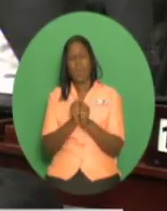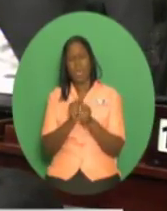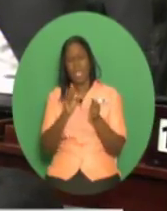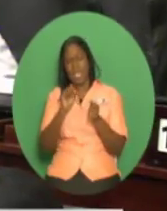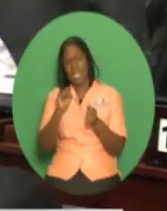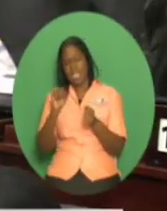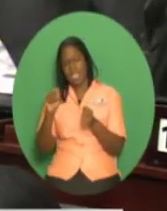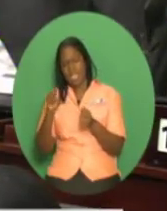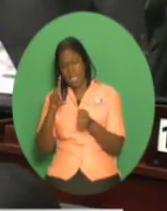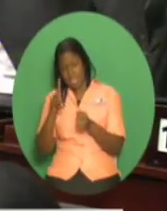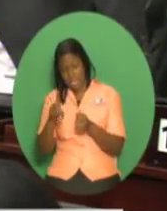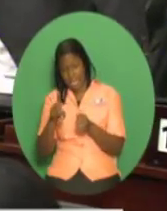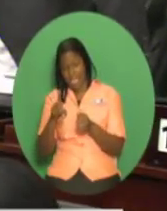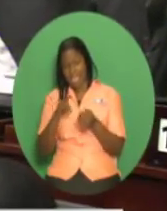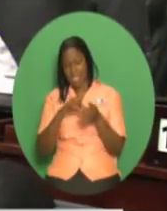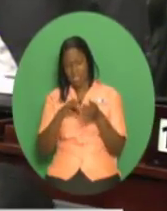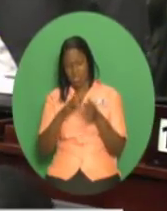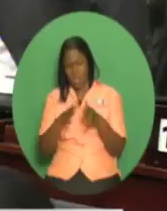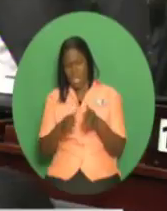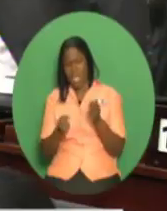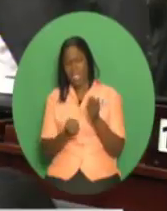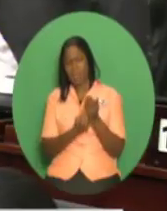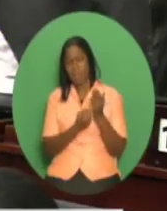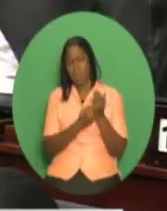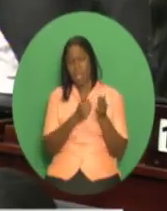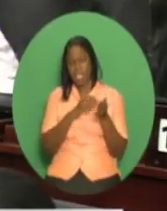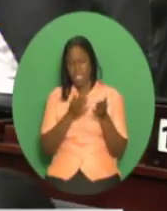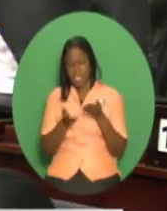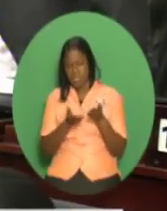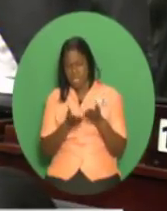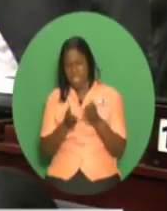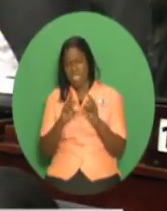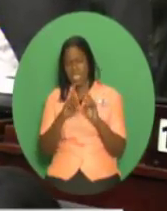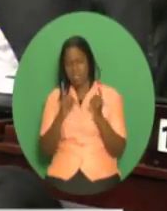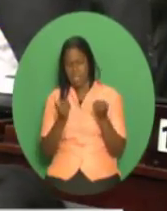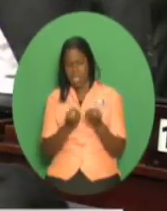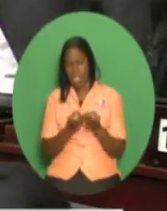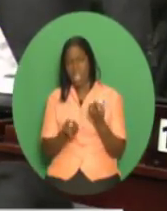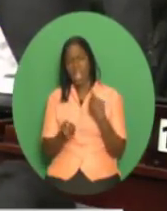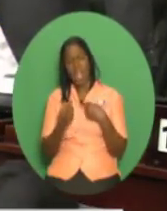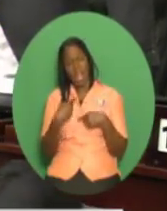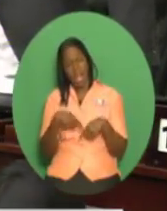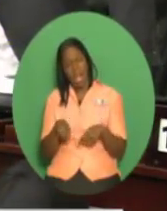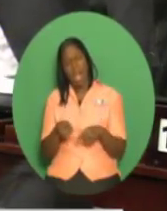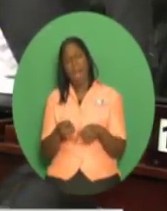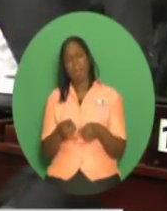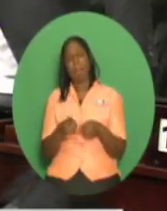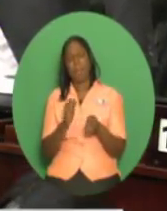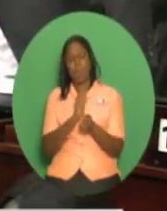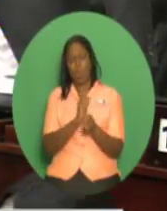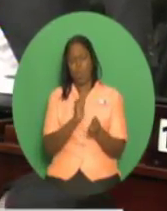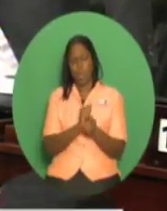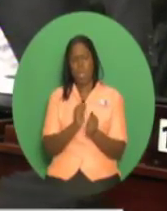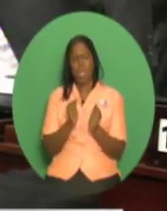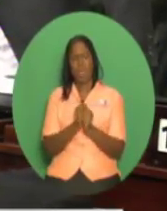is simply to assist those children who are special needs children.